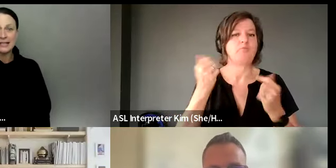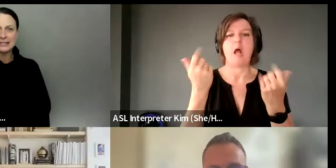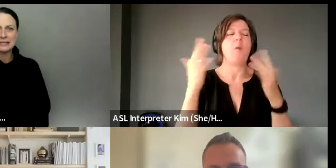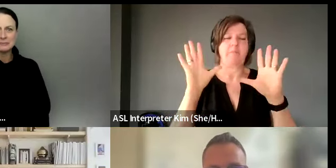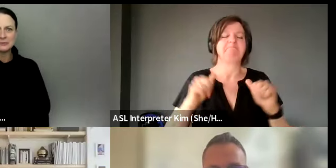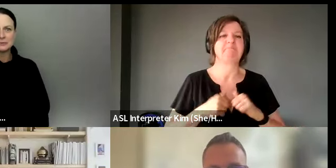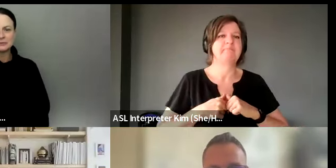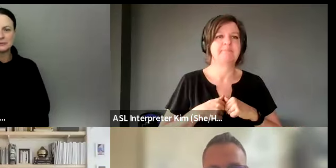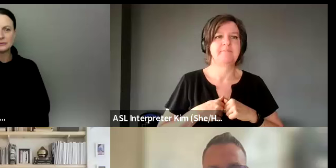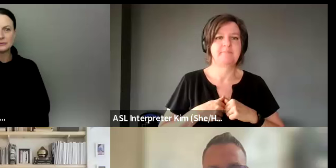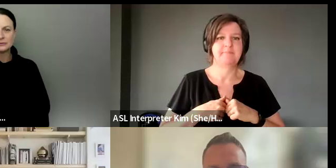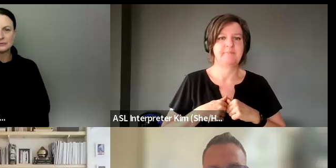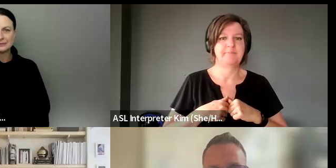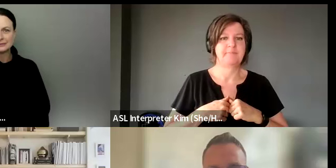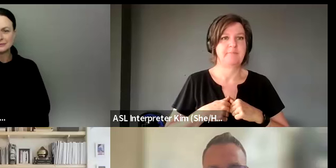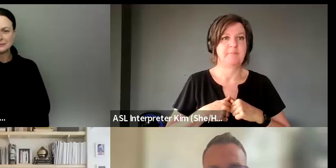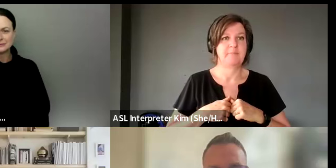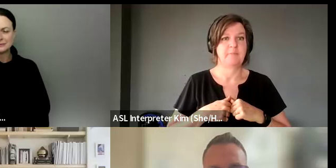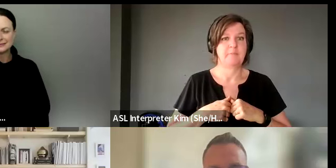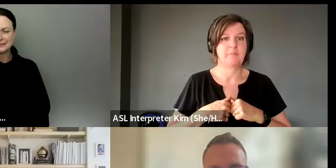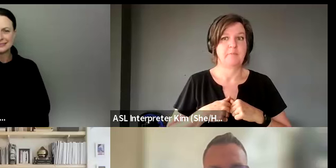Go ahead, Cindy.